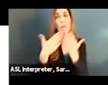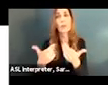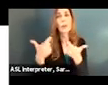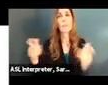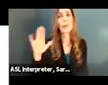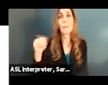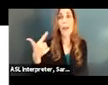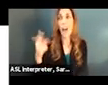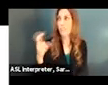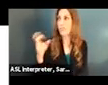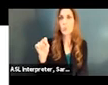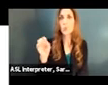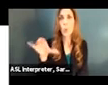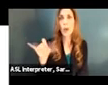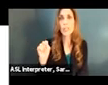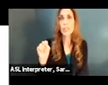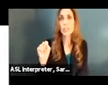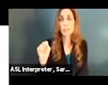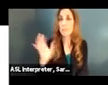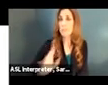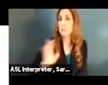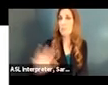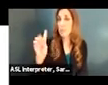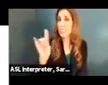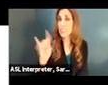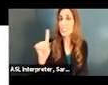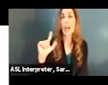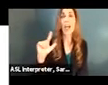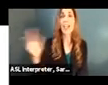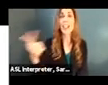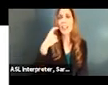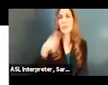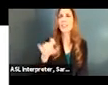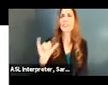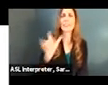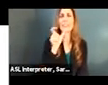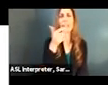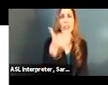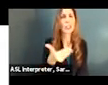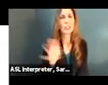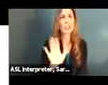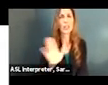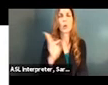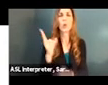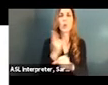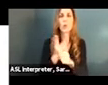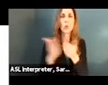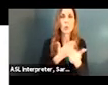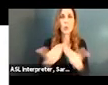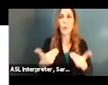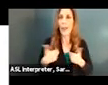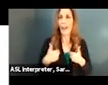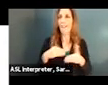of toys. And then we realized that that wasn't the way to do it, that we really needed to use what was in a